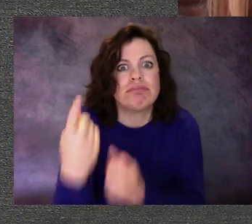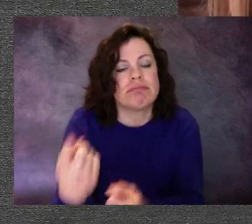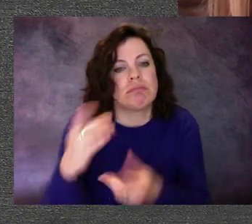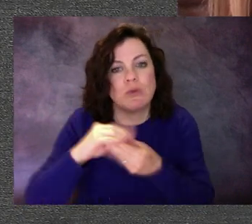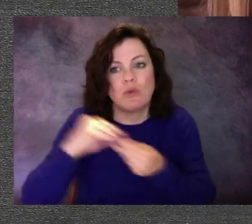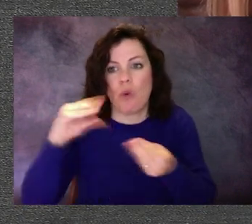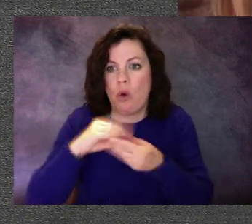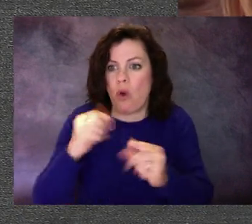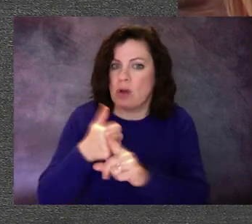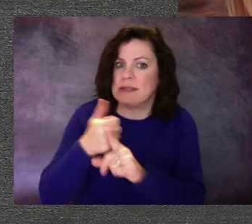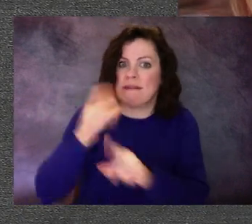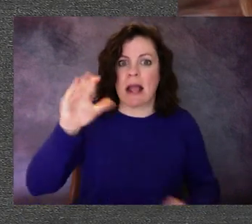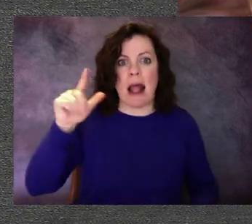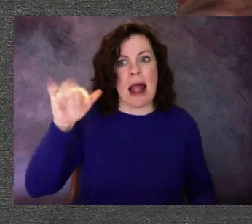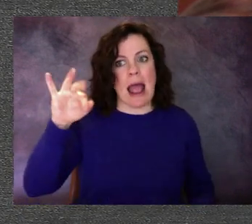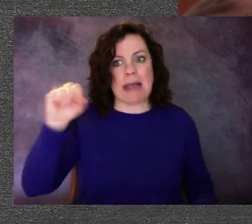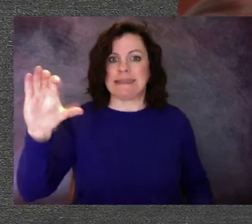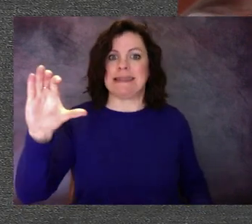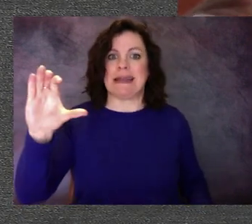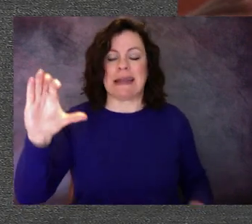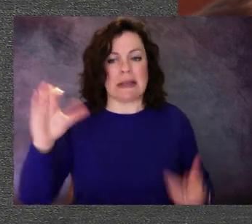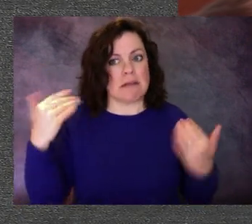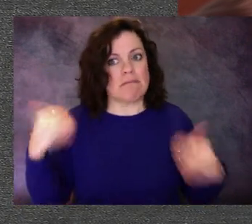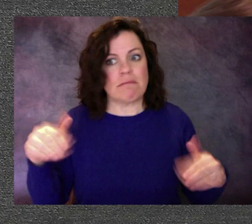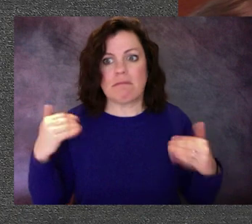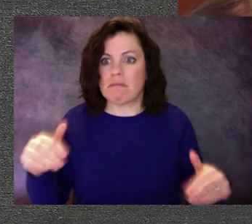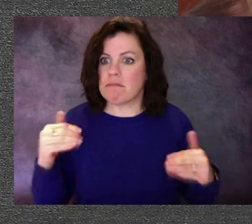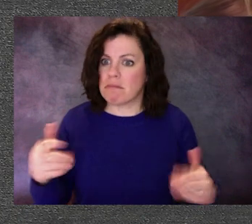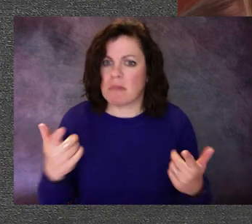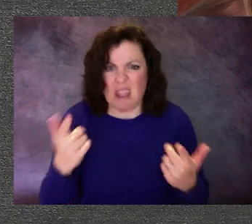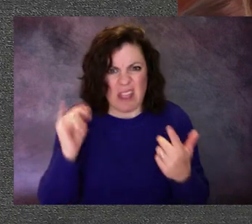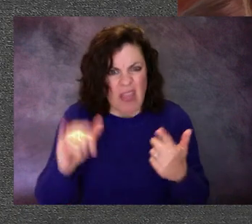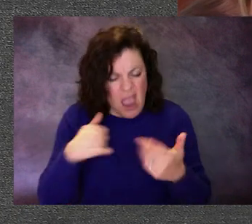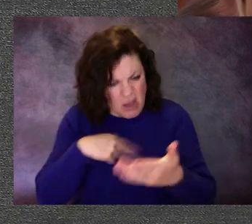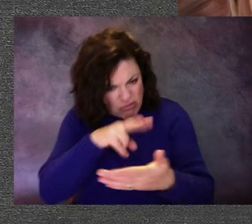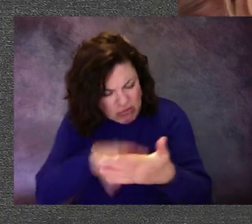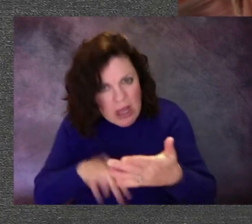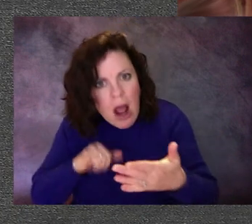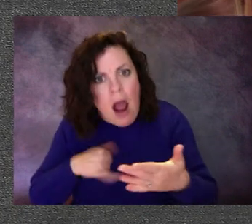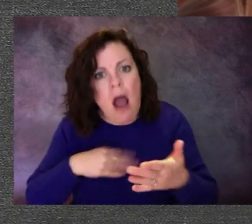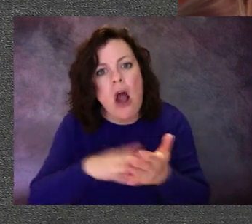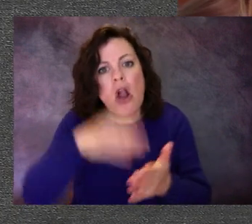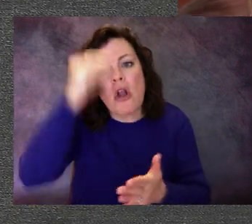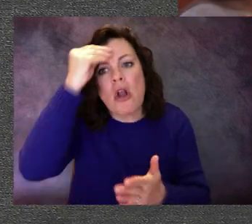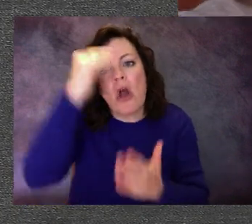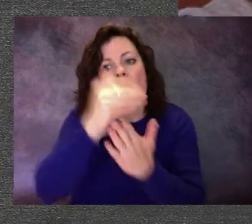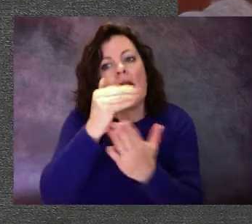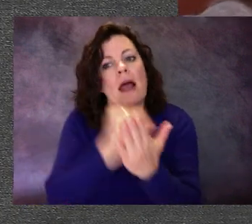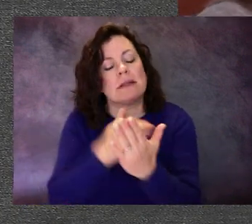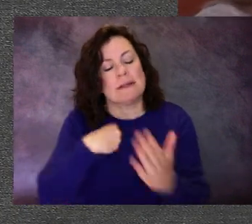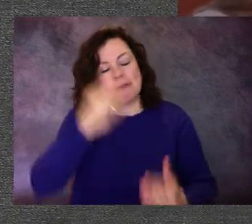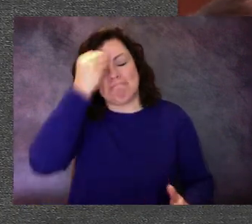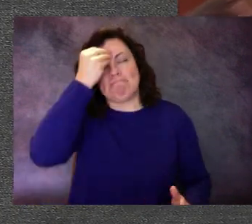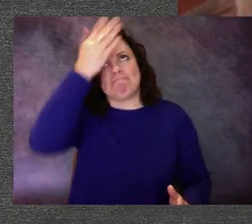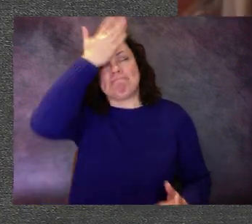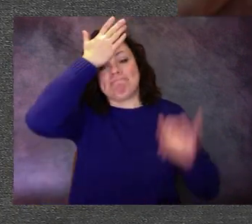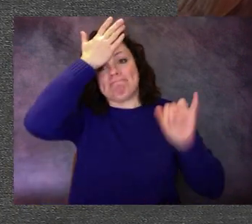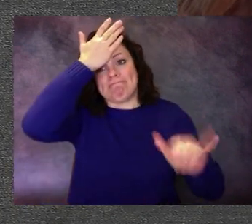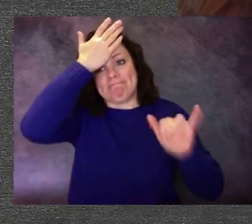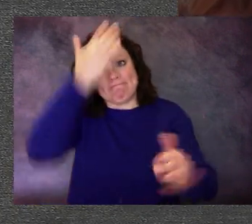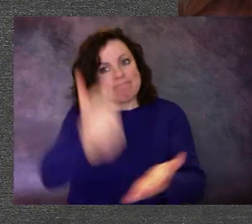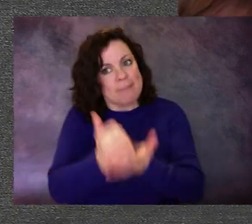test of time, and I can hear it over and over, and it teaches a lesson. I love a book that you learn a little lesson at the end, and you don't even know you were